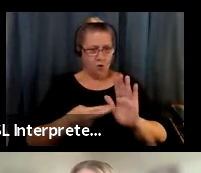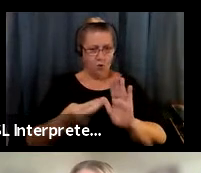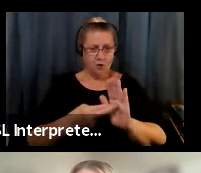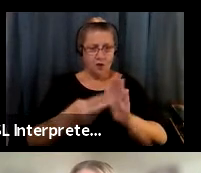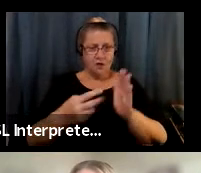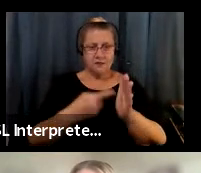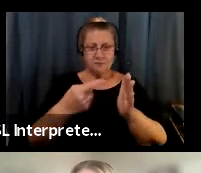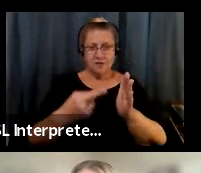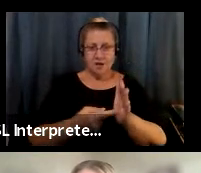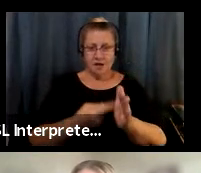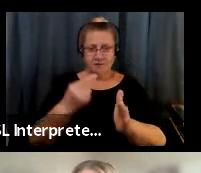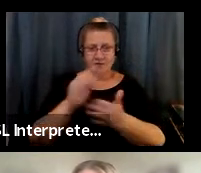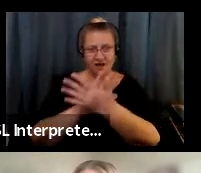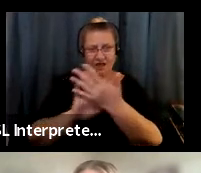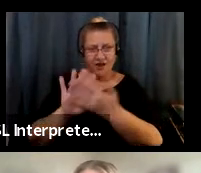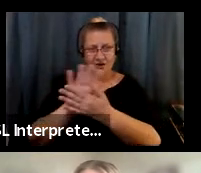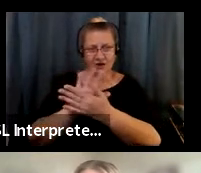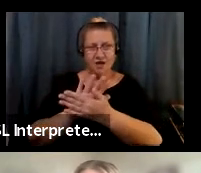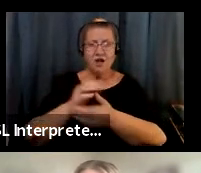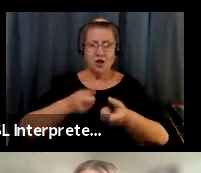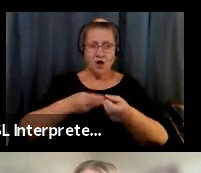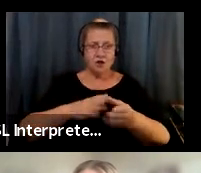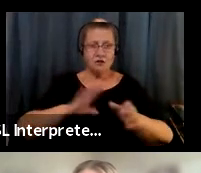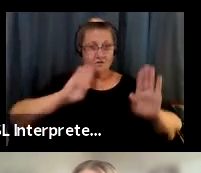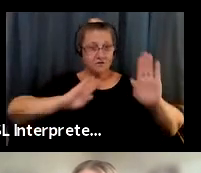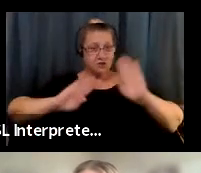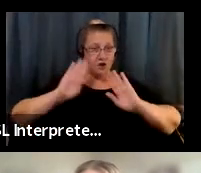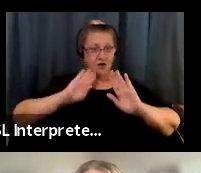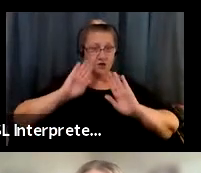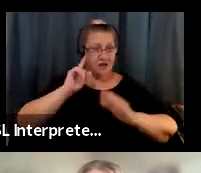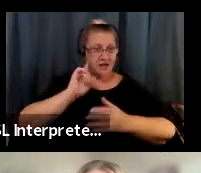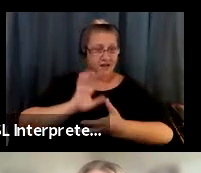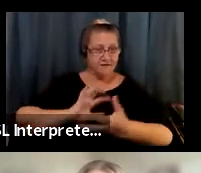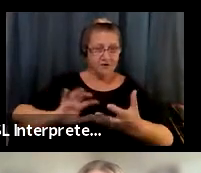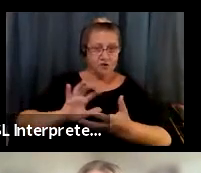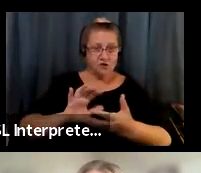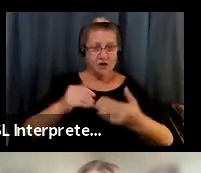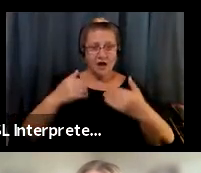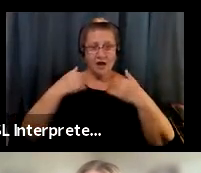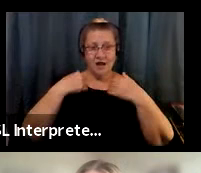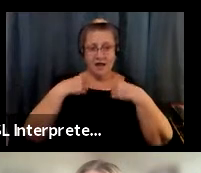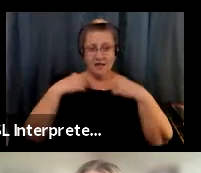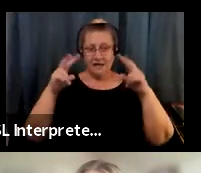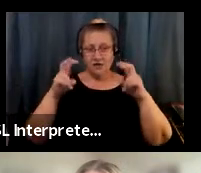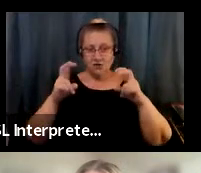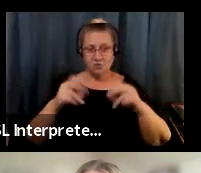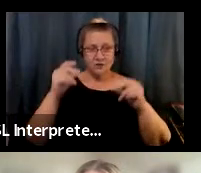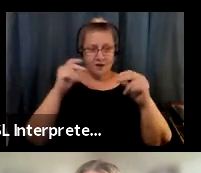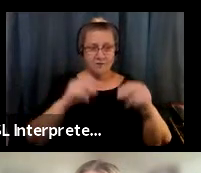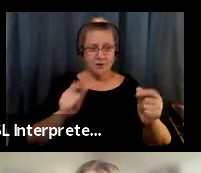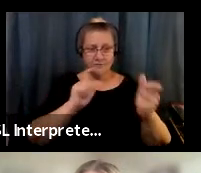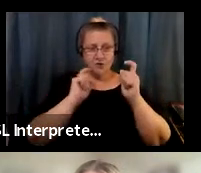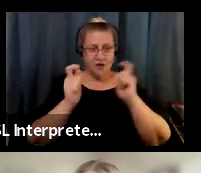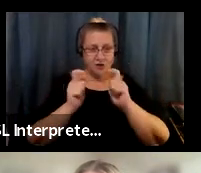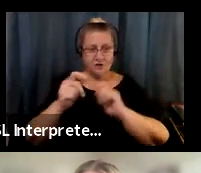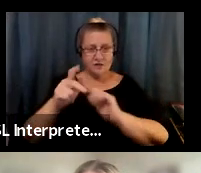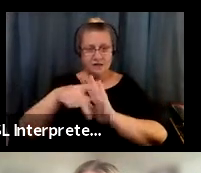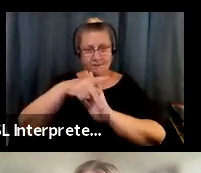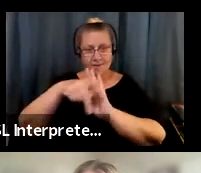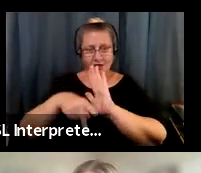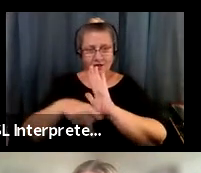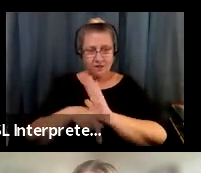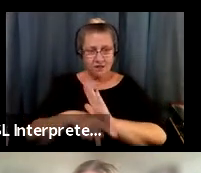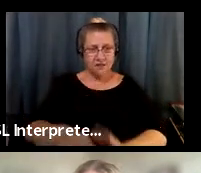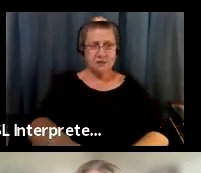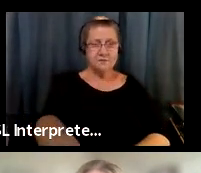lack of clarity led to frustration and confusion. I had an issue with the abrupt changes in the policies, like the deprioritization